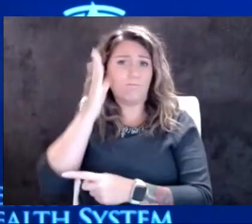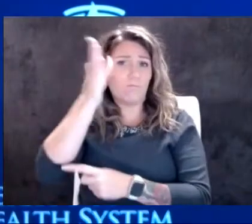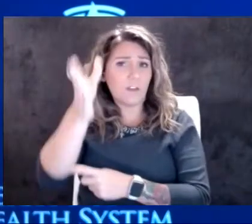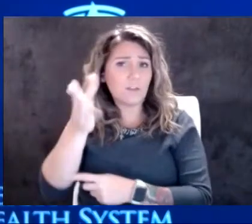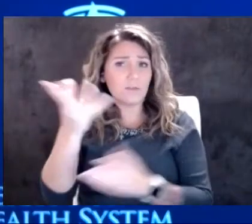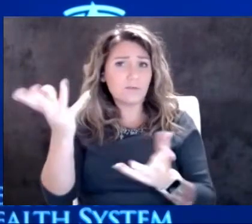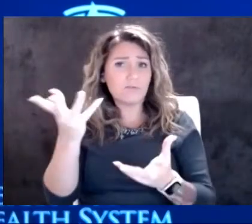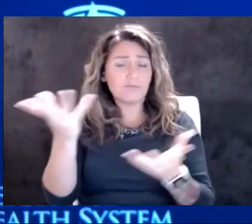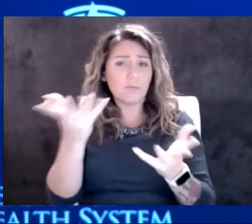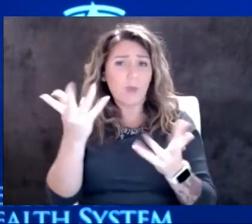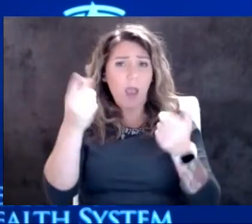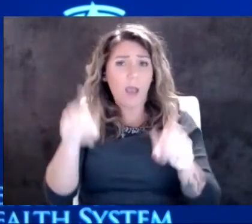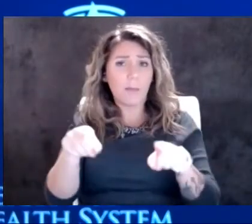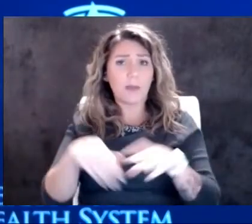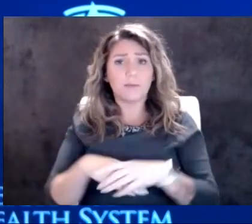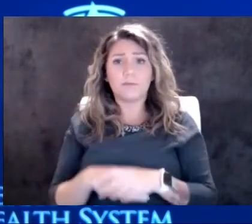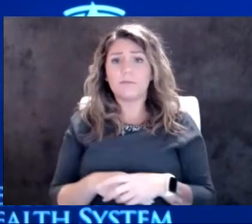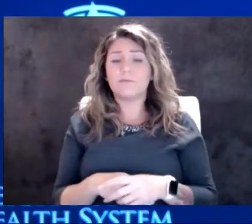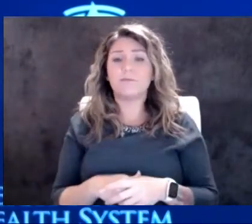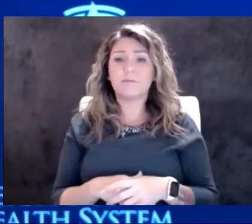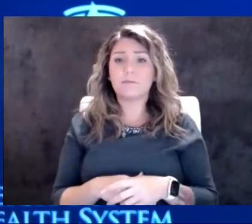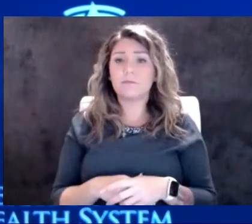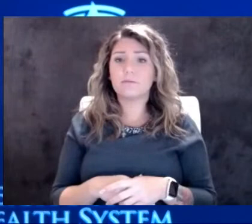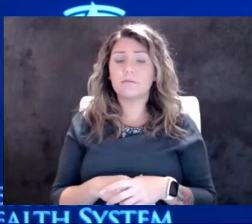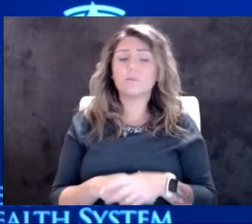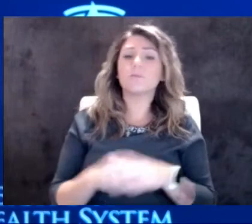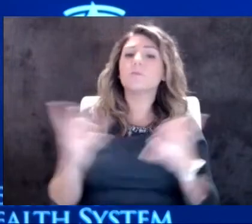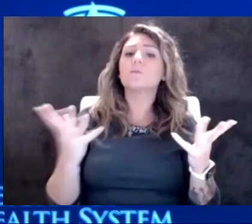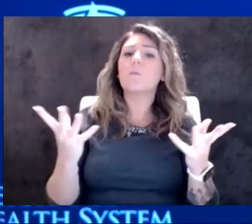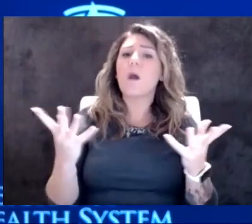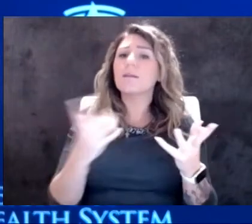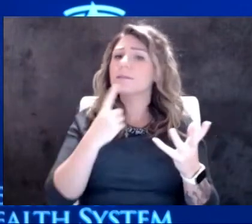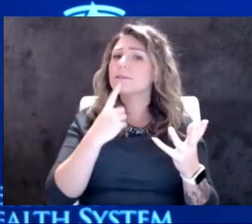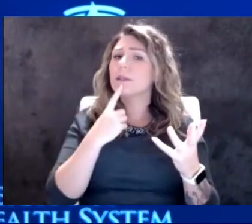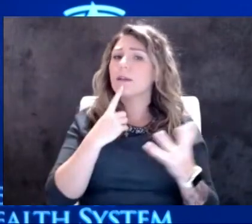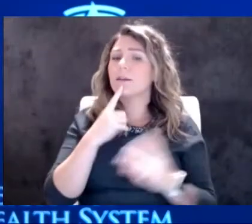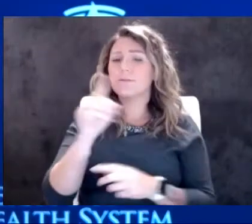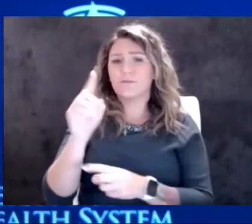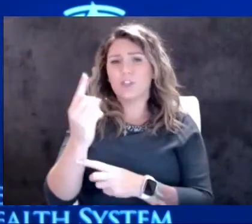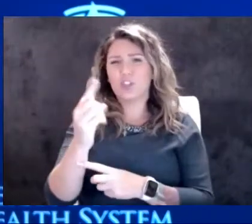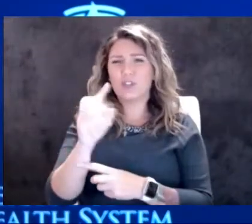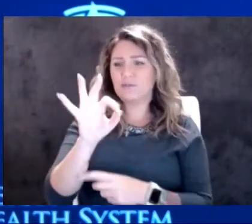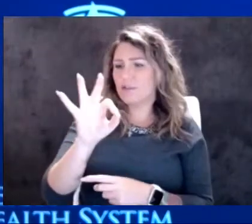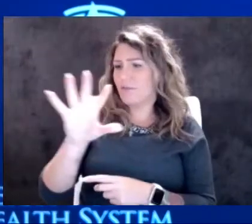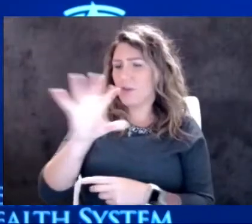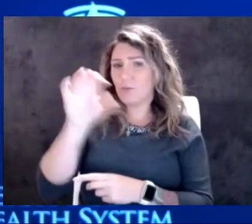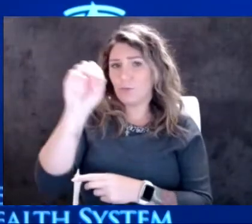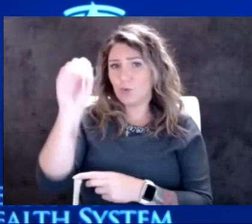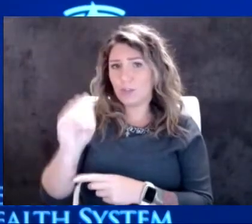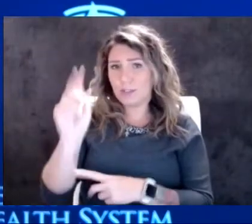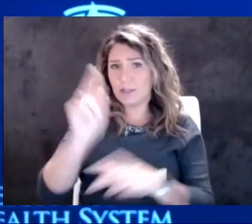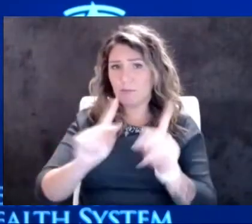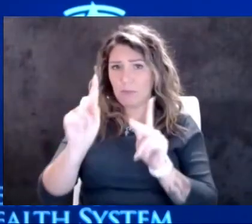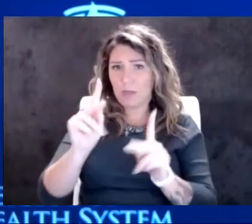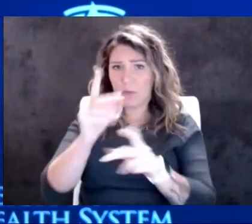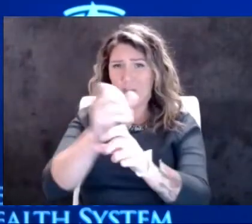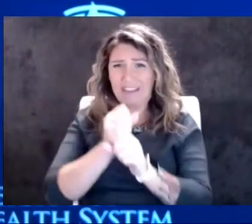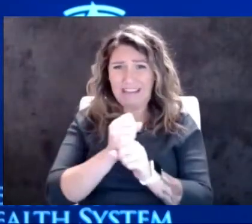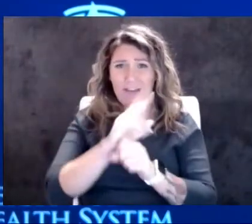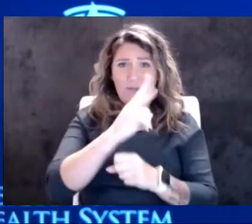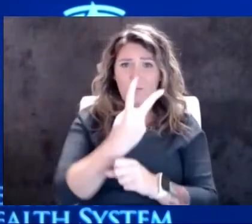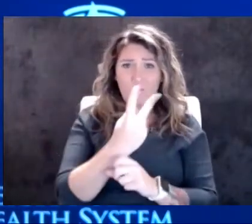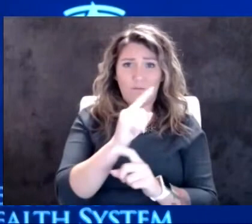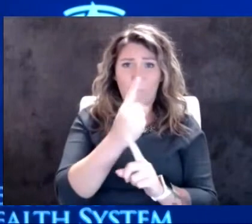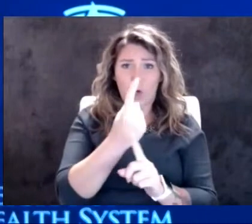you bet. So what I would say is this. First of all, about 90-95% of people who get their first shot are getting their second shot. So I think